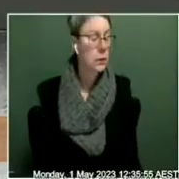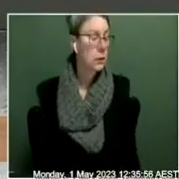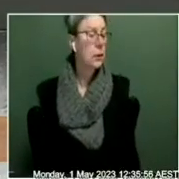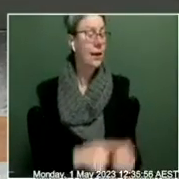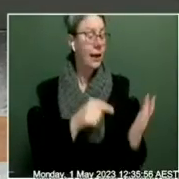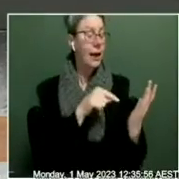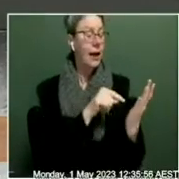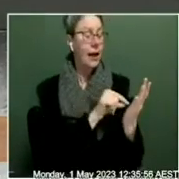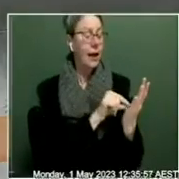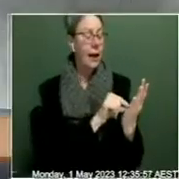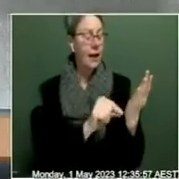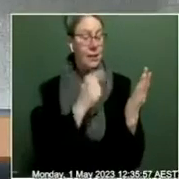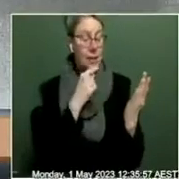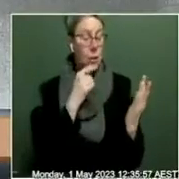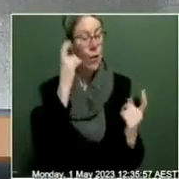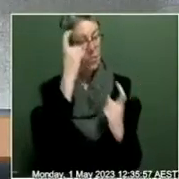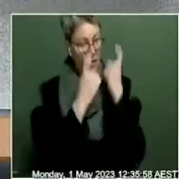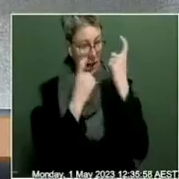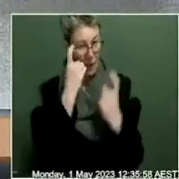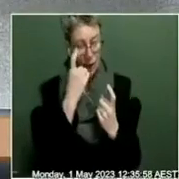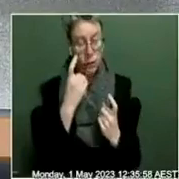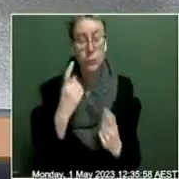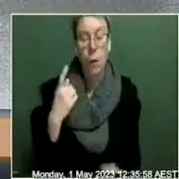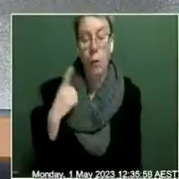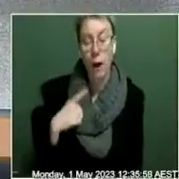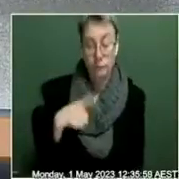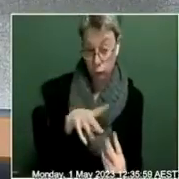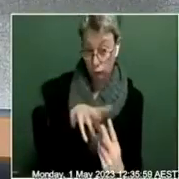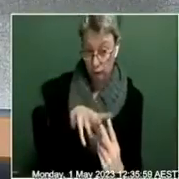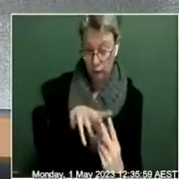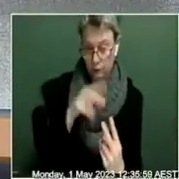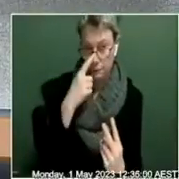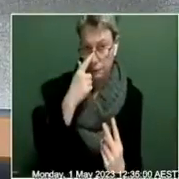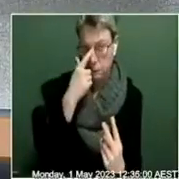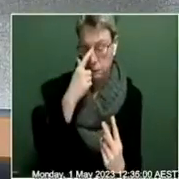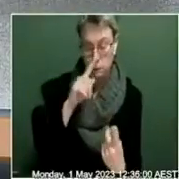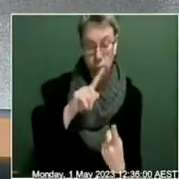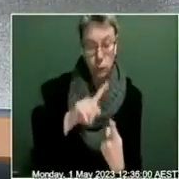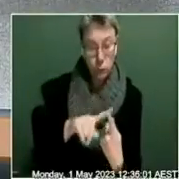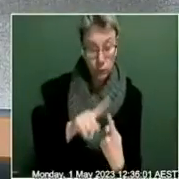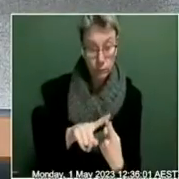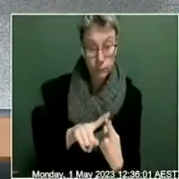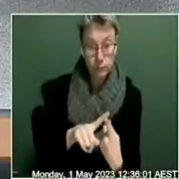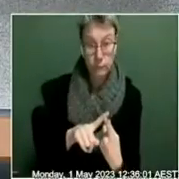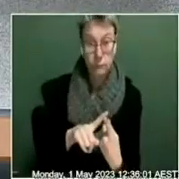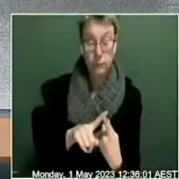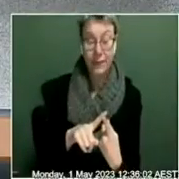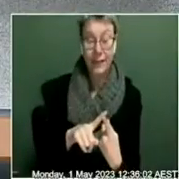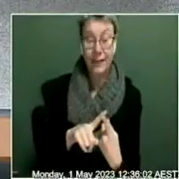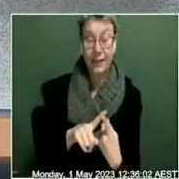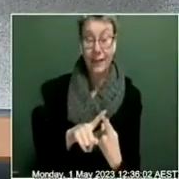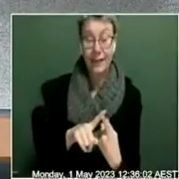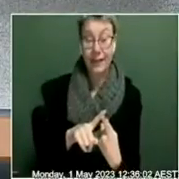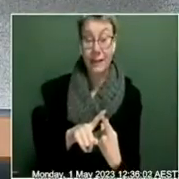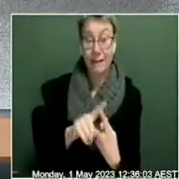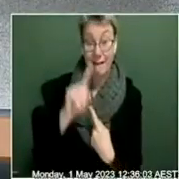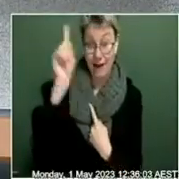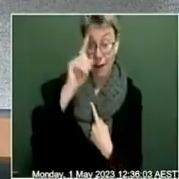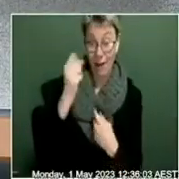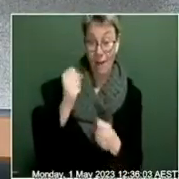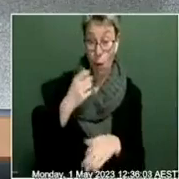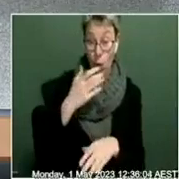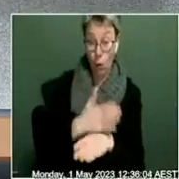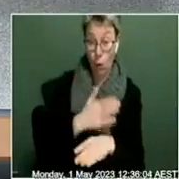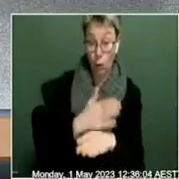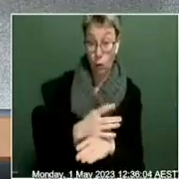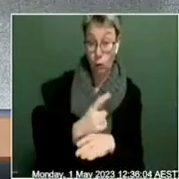underway at the moment to undertake mental health and wellbeing service planning and capital planning, and that extends